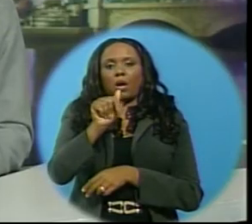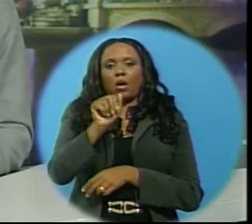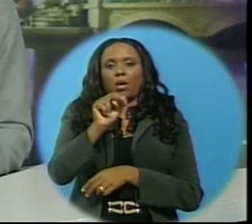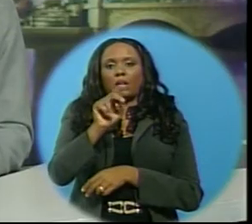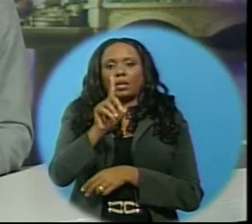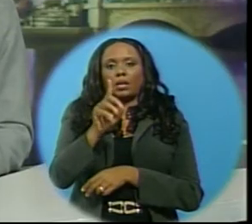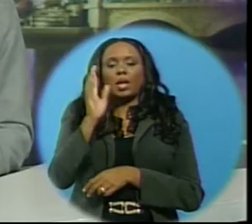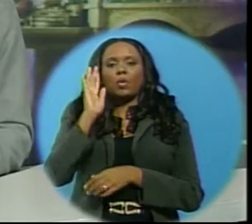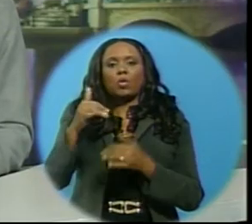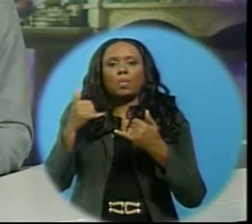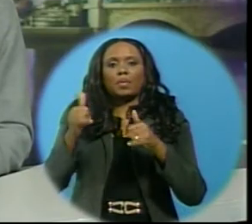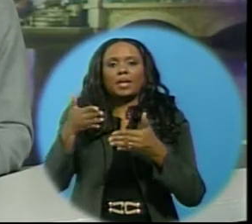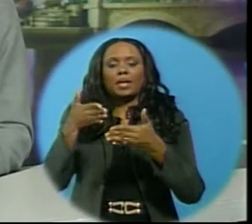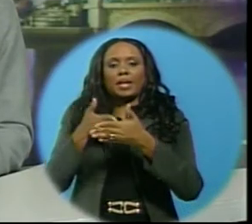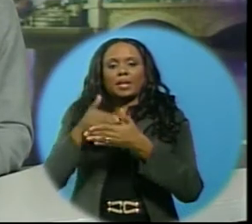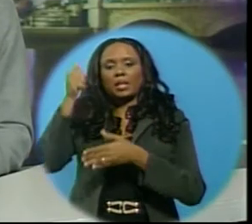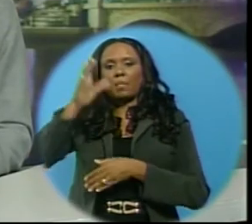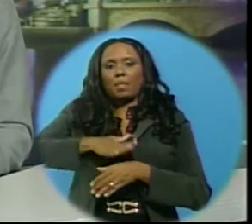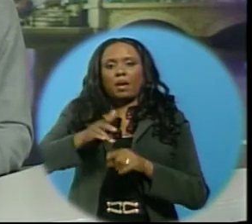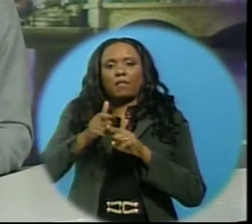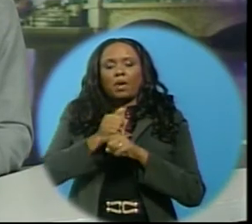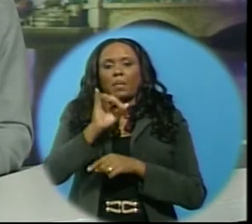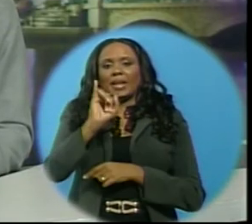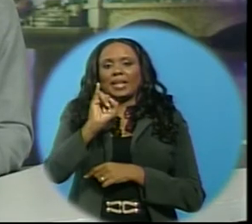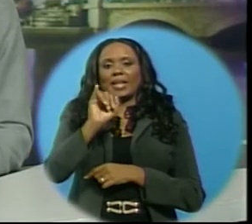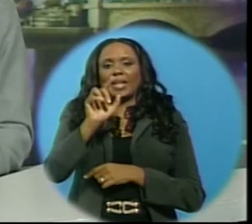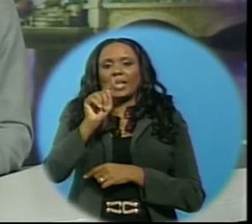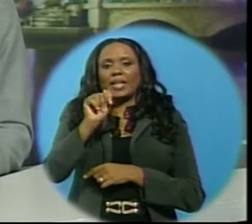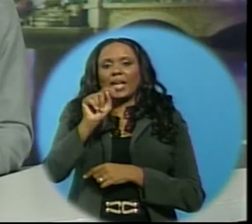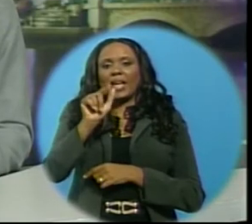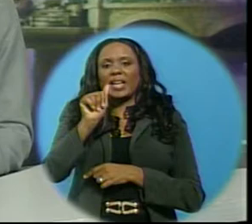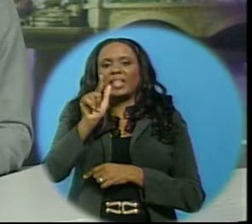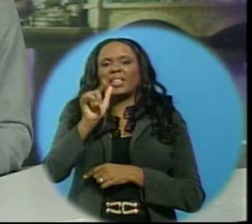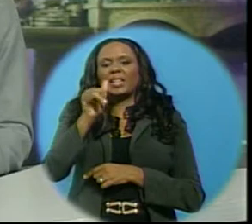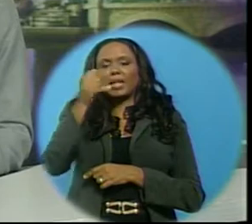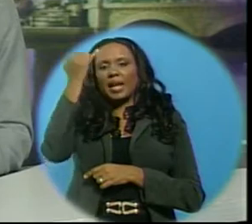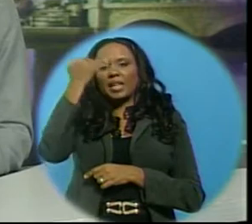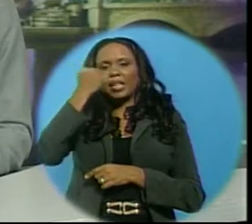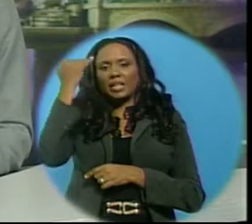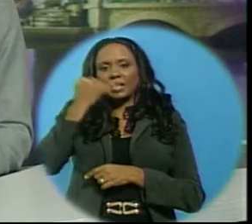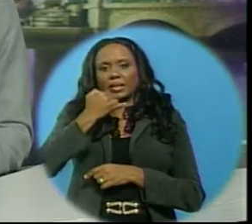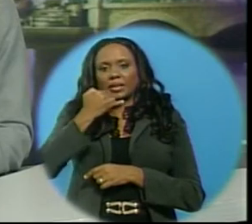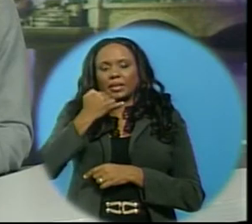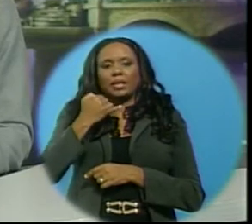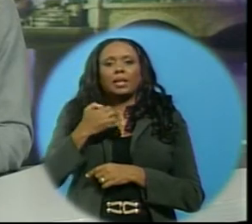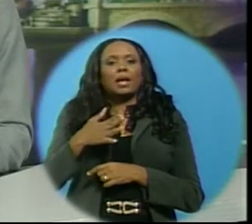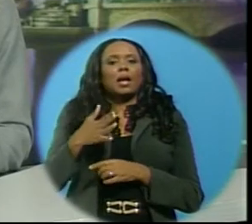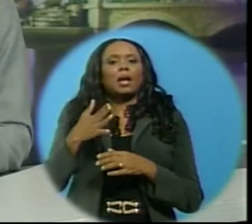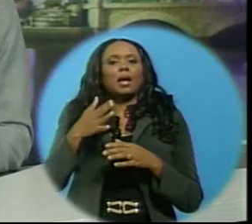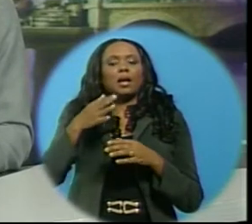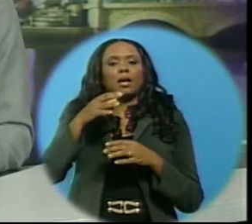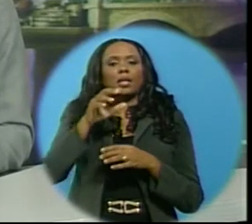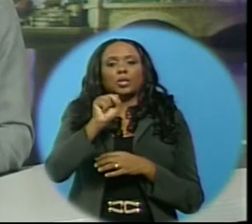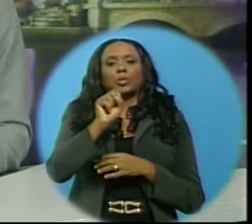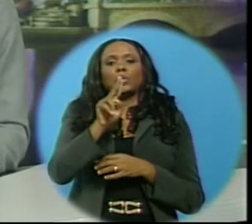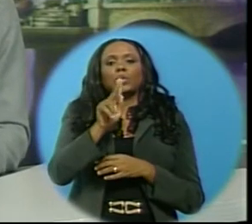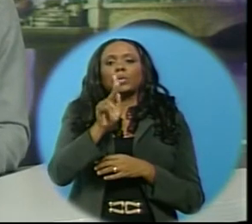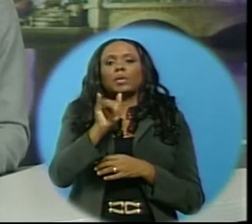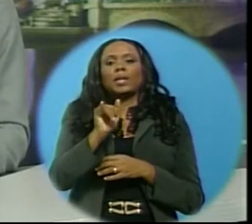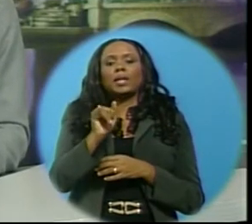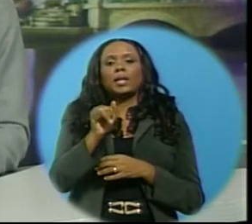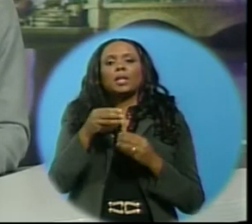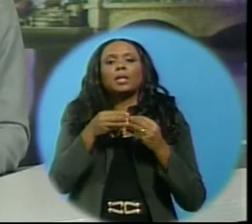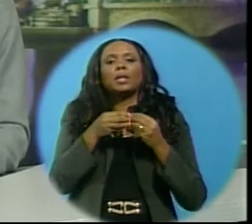line next year. King, who held the Go As You Please title from 1991 to 2014 before losing it to Scarpetta in